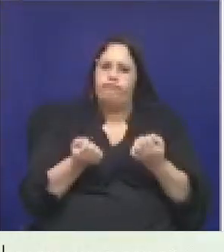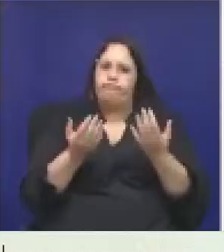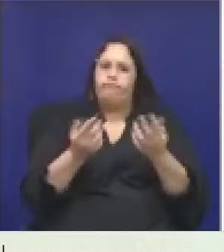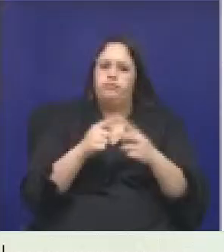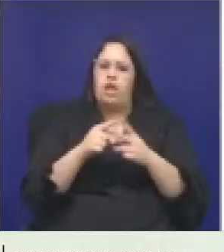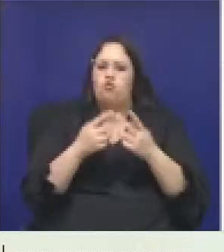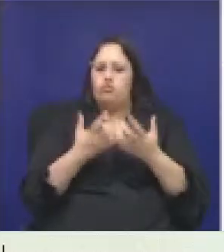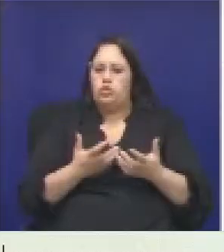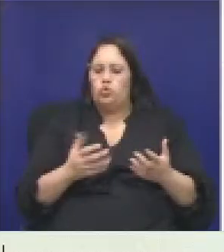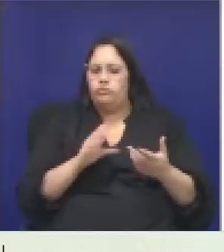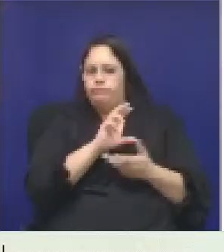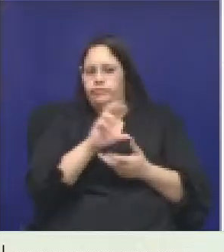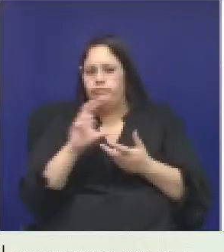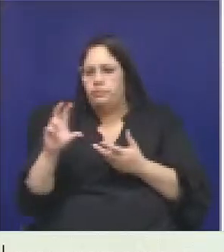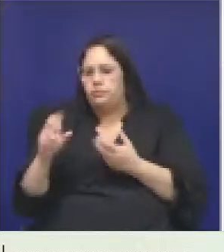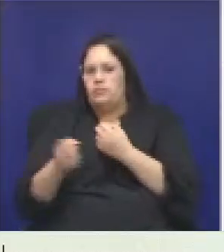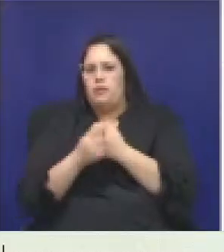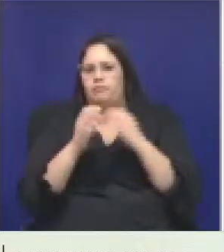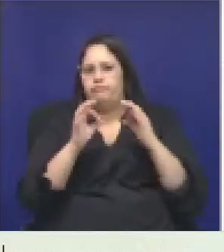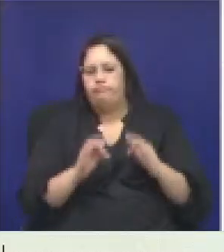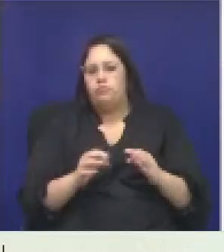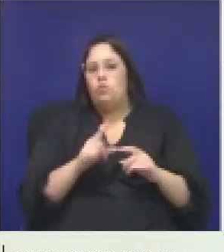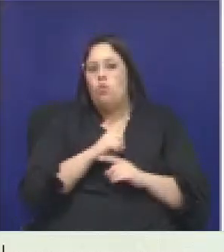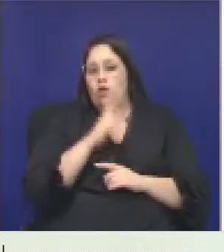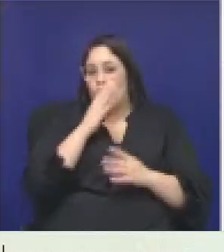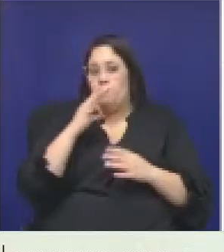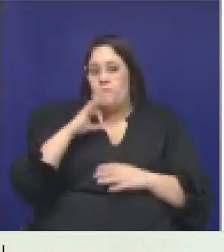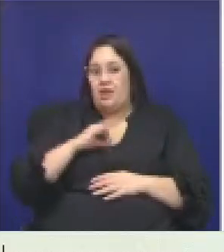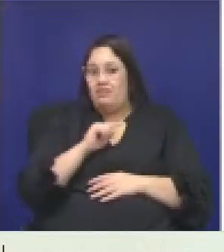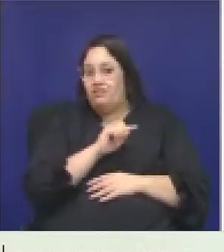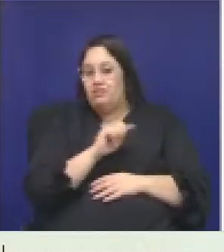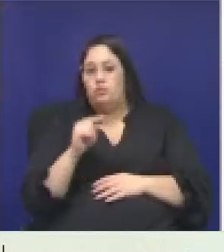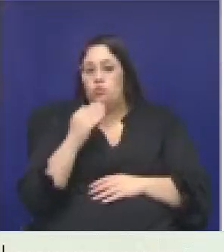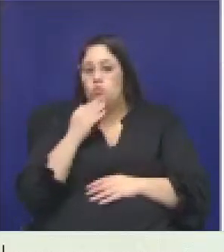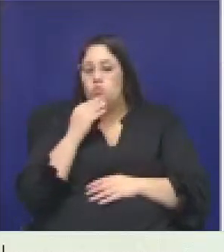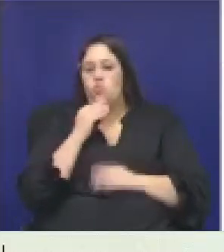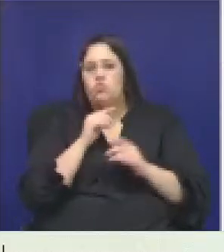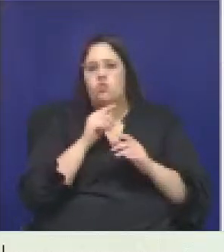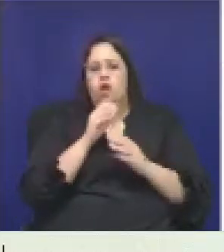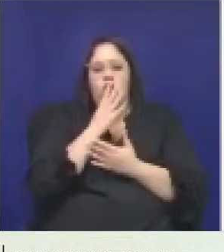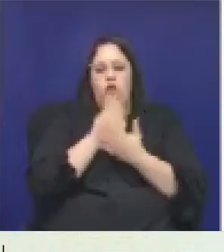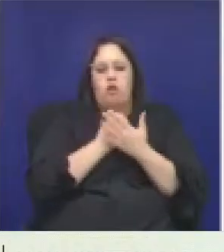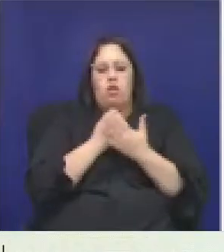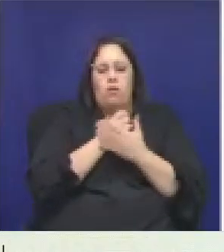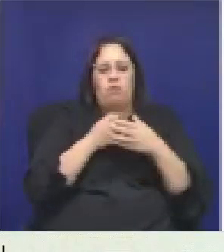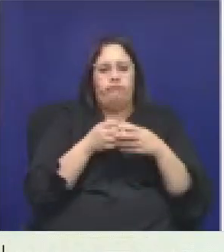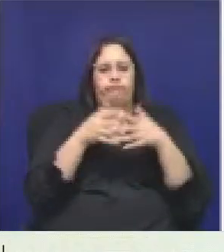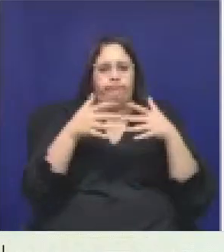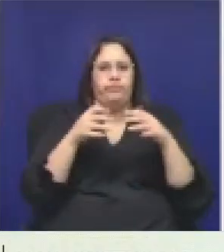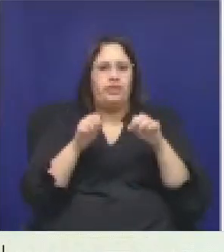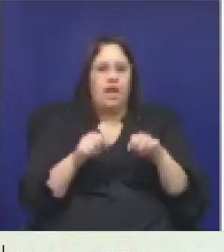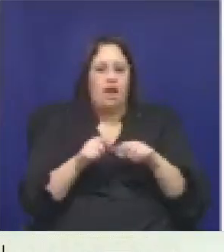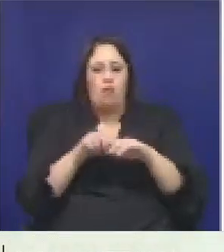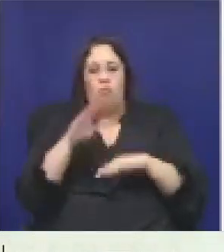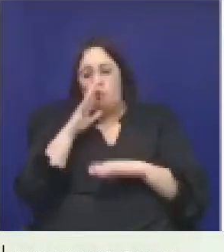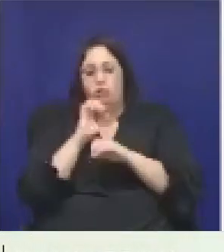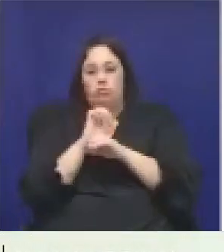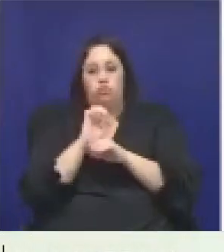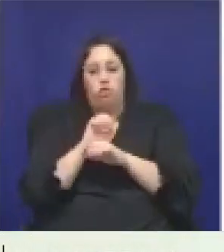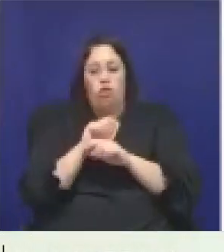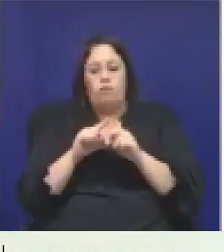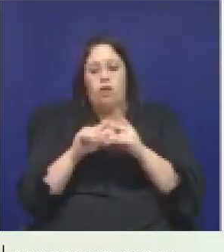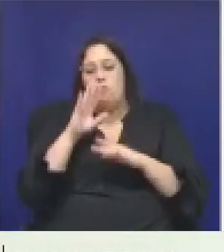and resource allocation takes place for the benefit of stimulating the economy, which in turn would lead to more jobs and